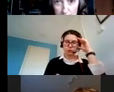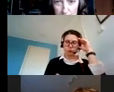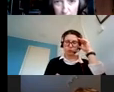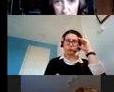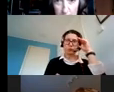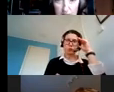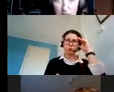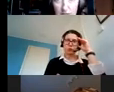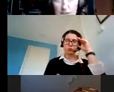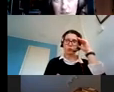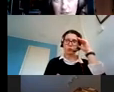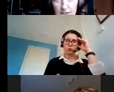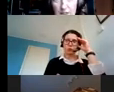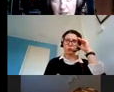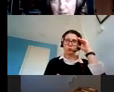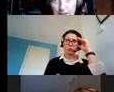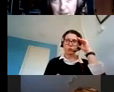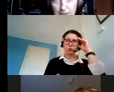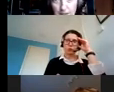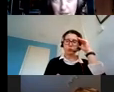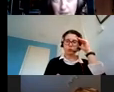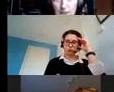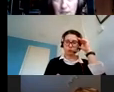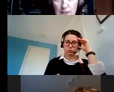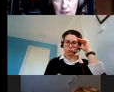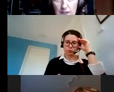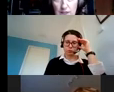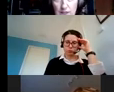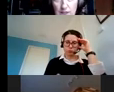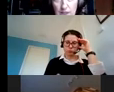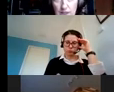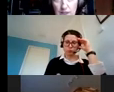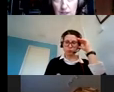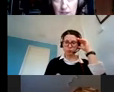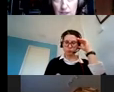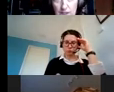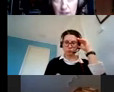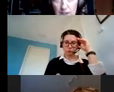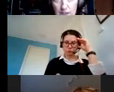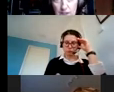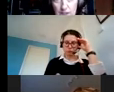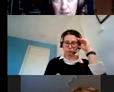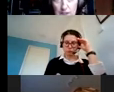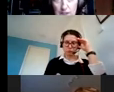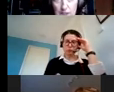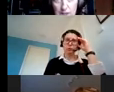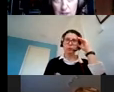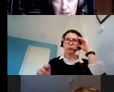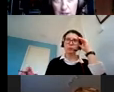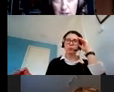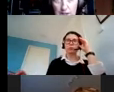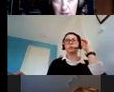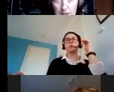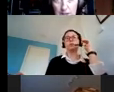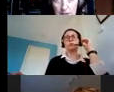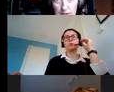case, for instance, of the European Court of Human Rights and the European Convention of Human Rights. We have a